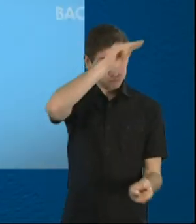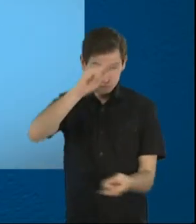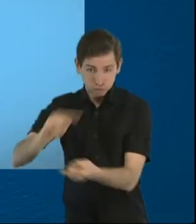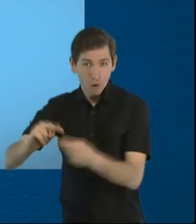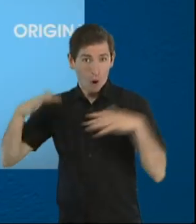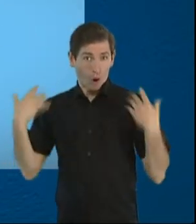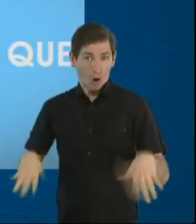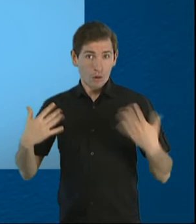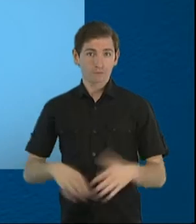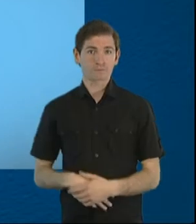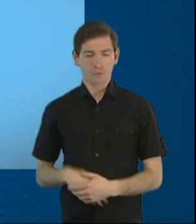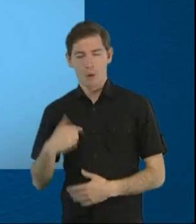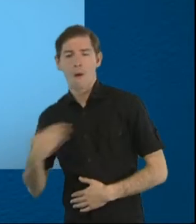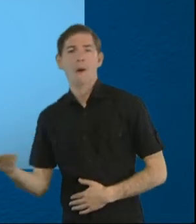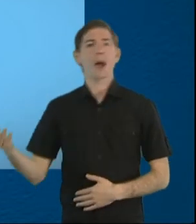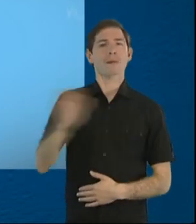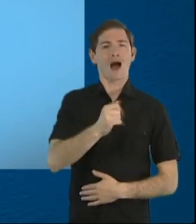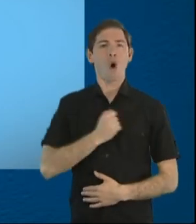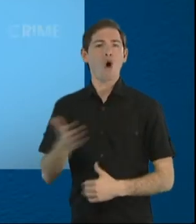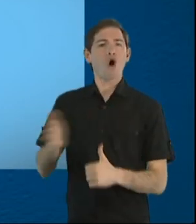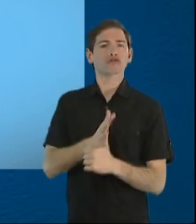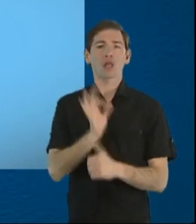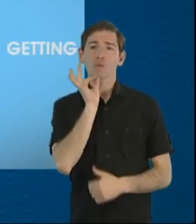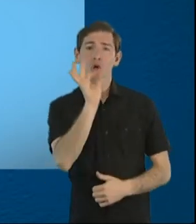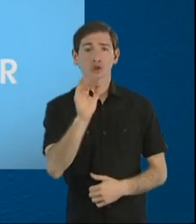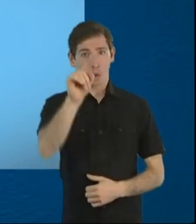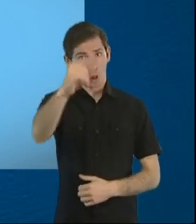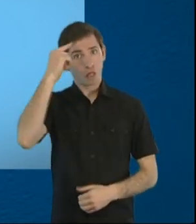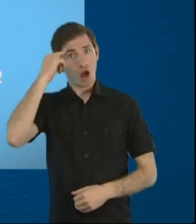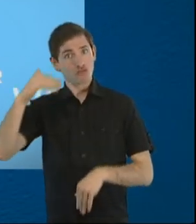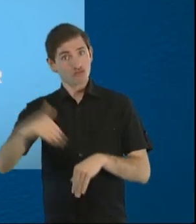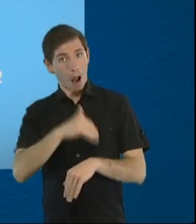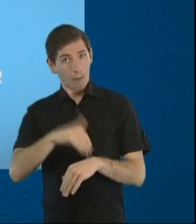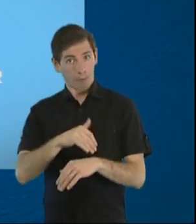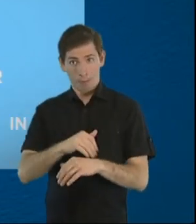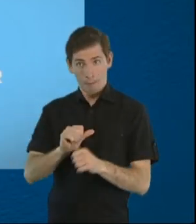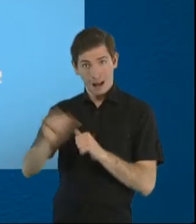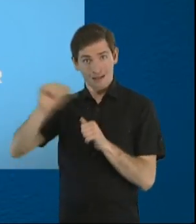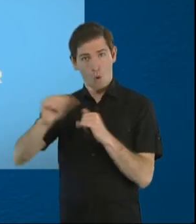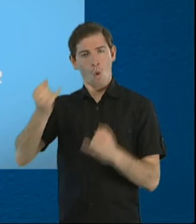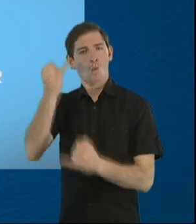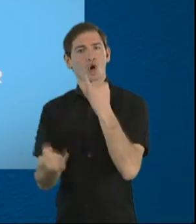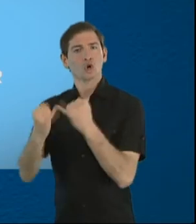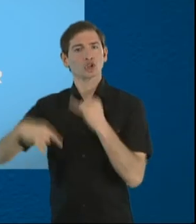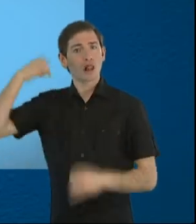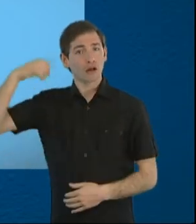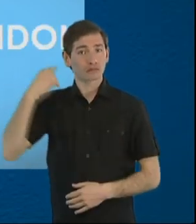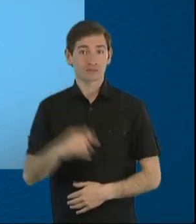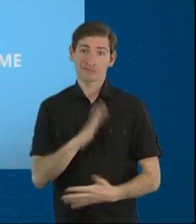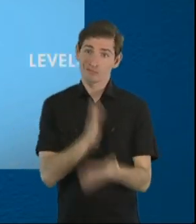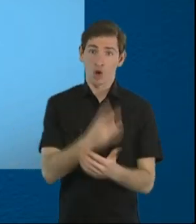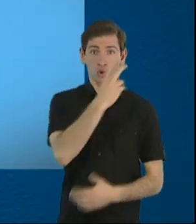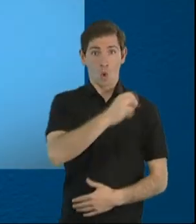So, going back to our original question, do you think crime is getting better or worse in London?